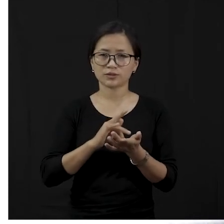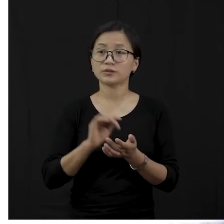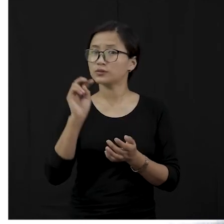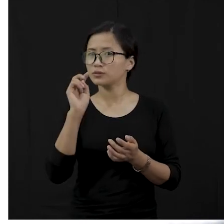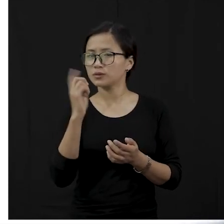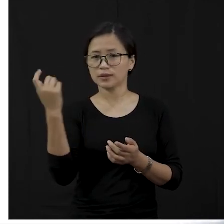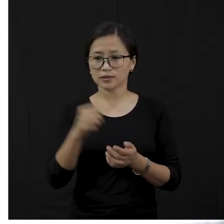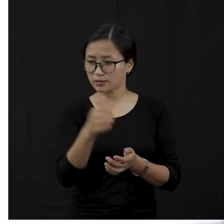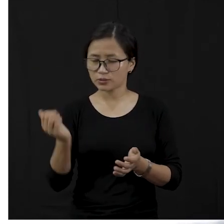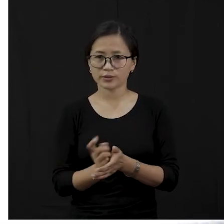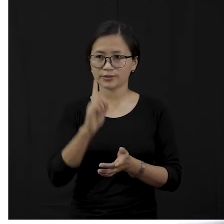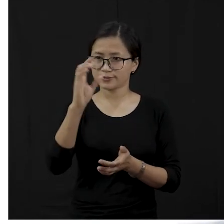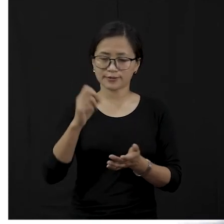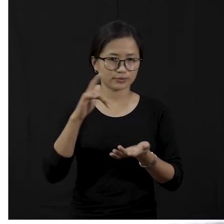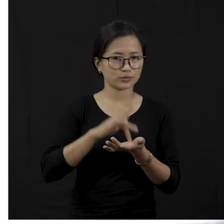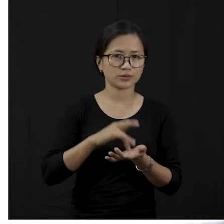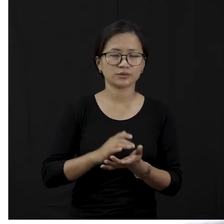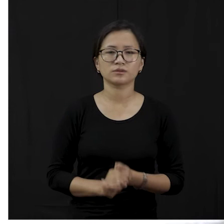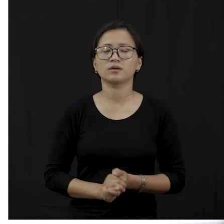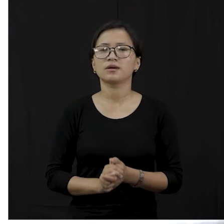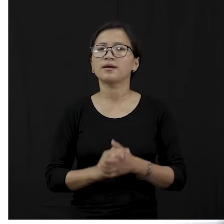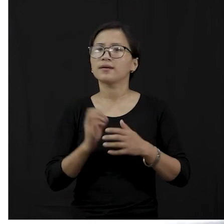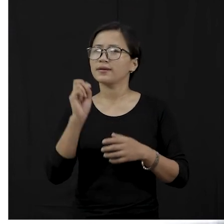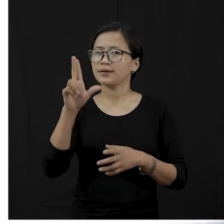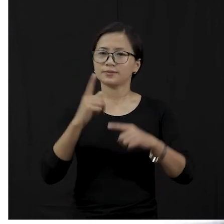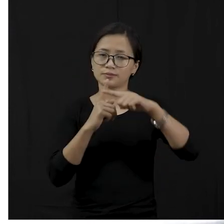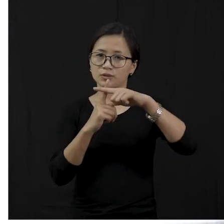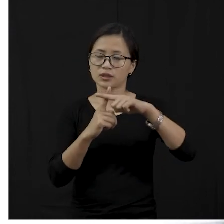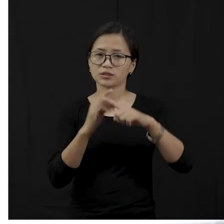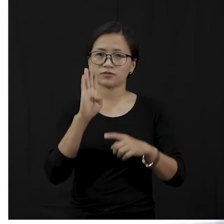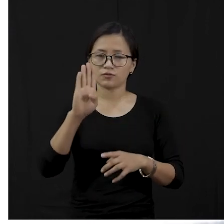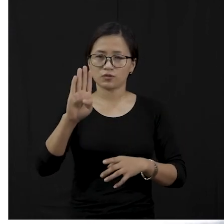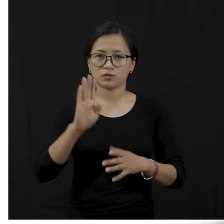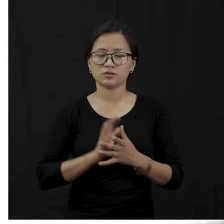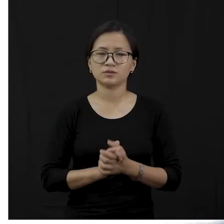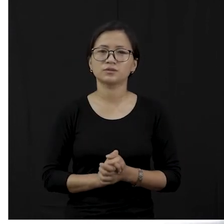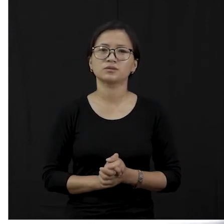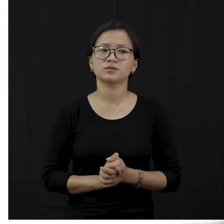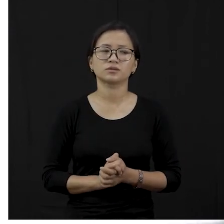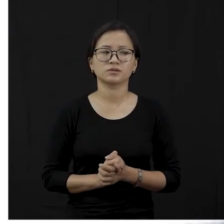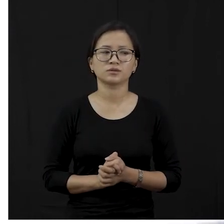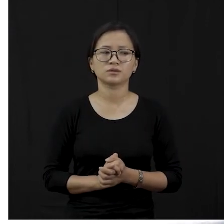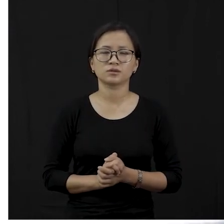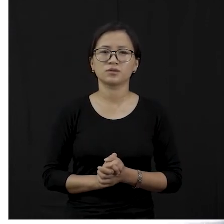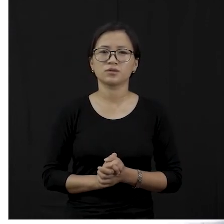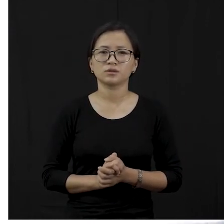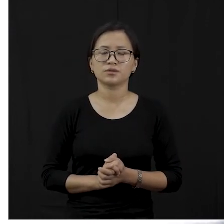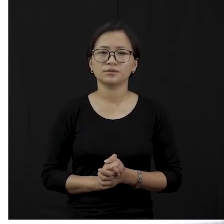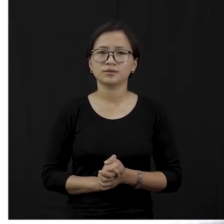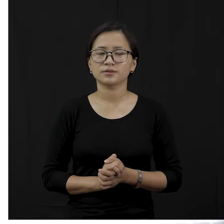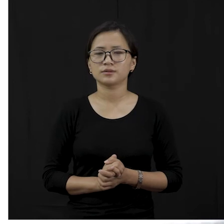place and 1 in tens place. 8 plus 4. First, we are going to add the numbers in the ones place, that are 8 and